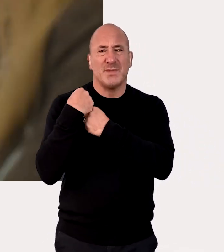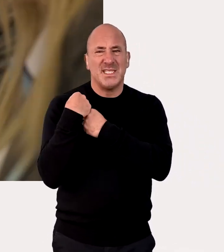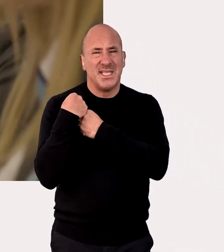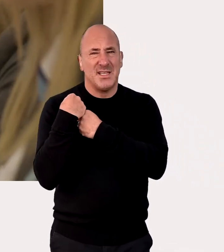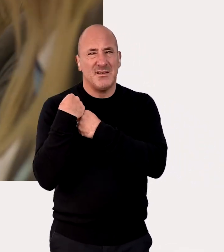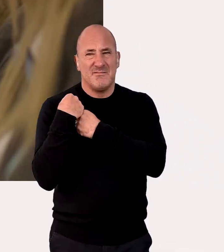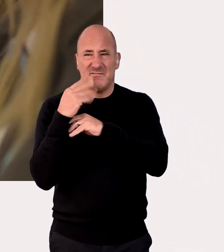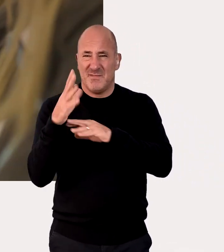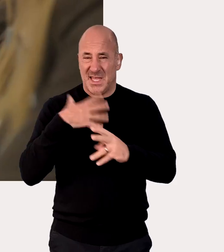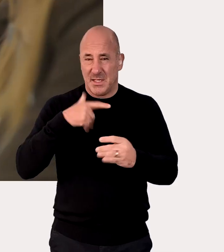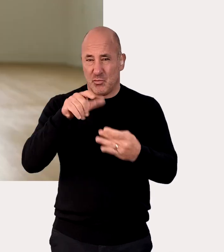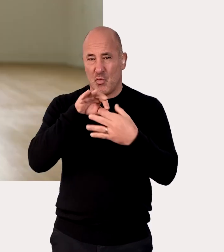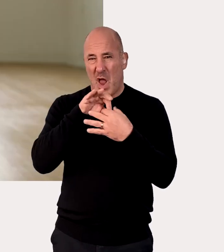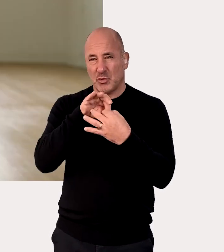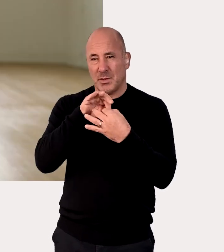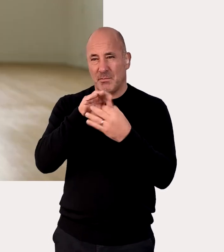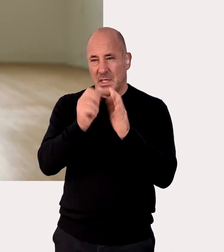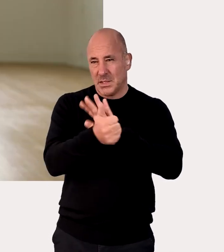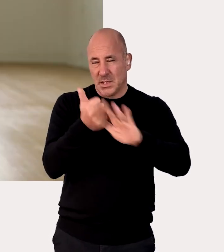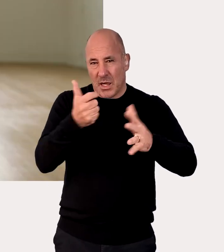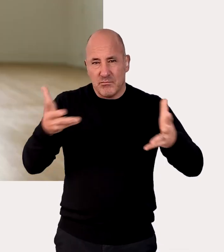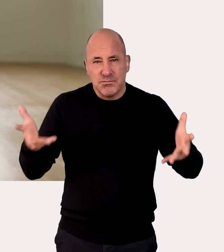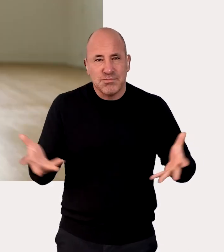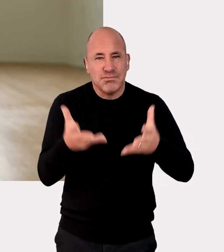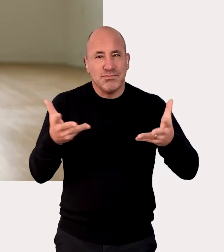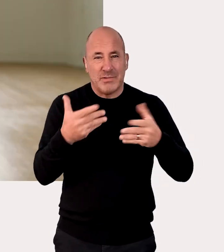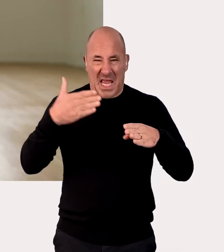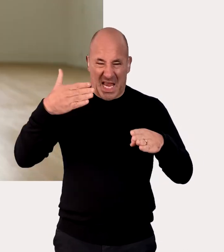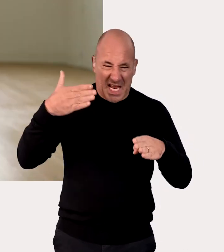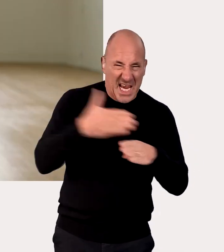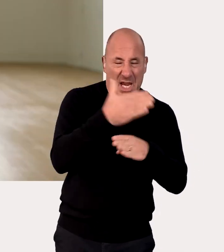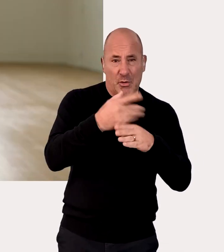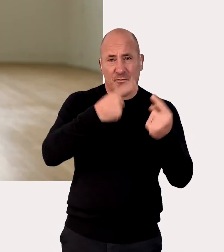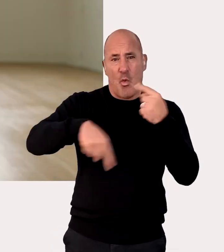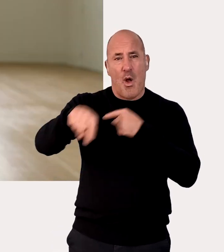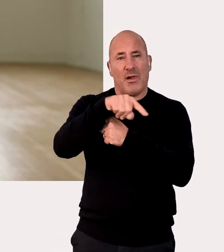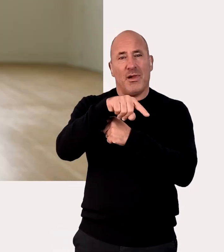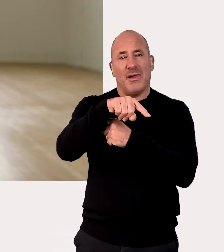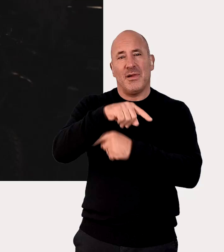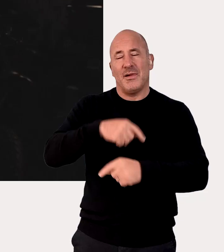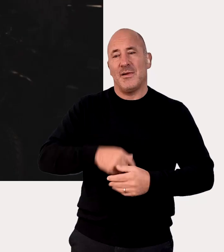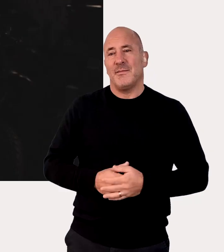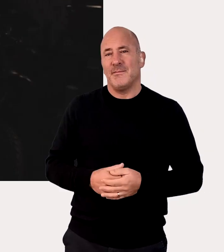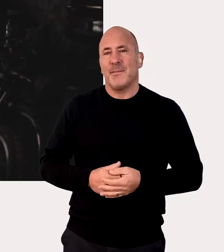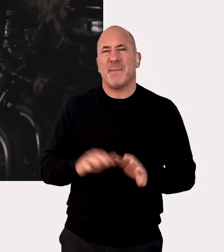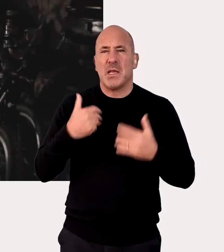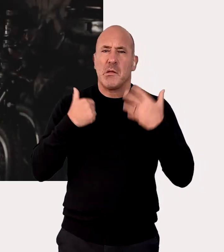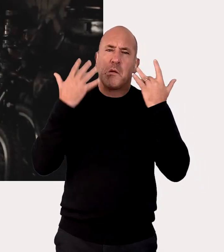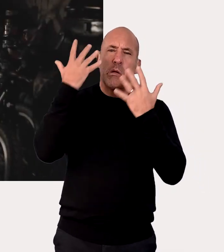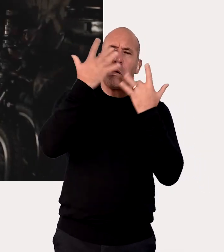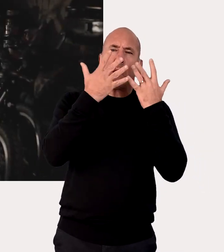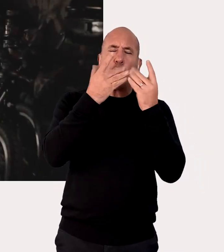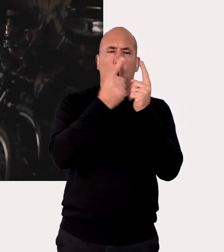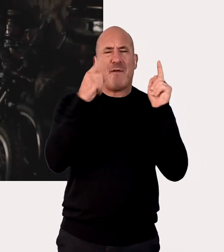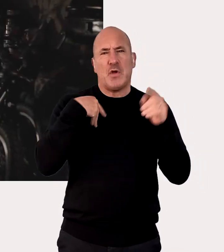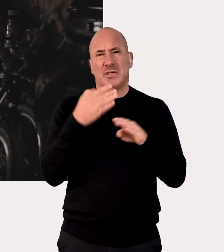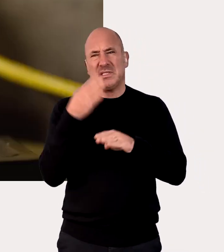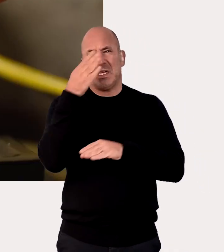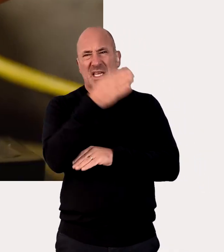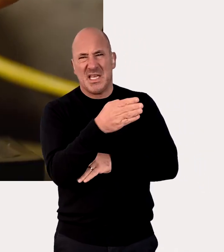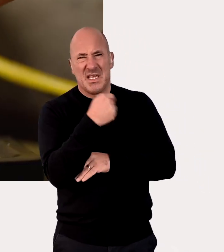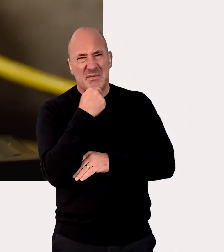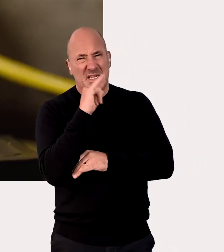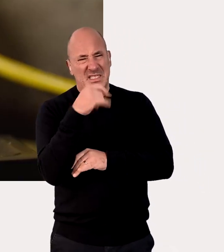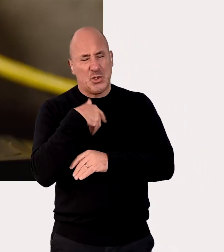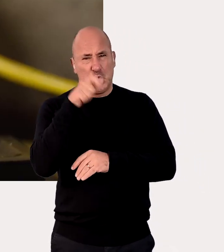Engagement and responsibility. You build relationships, you build skills, you build careers for people. I did have a thought about